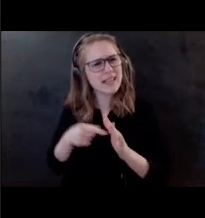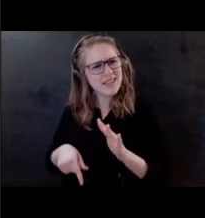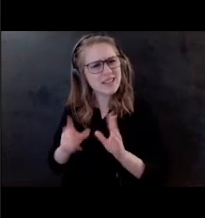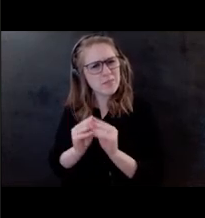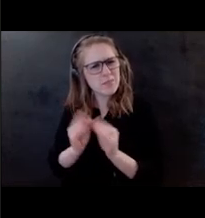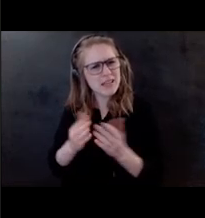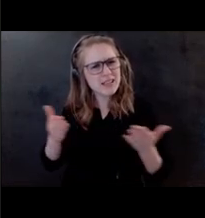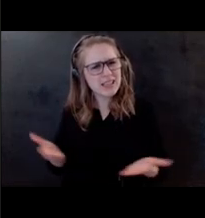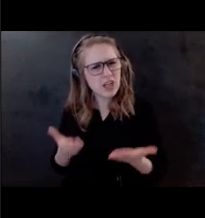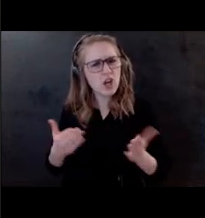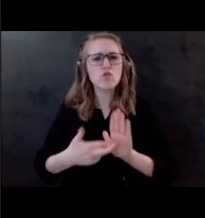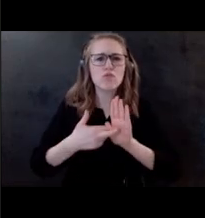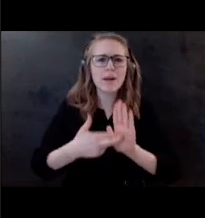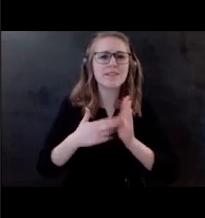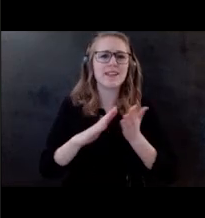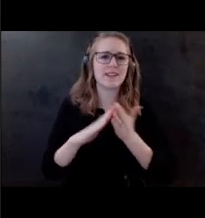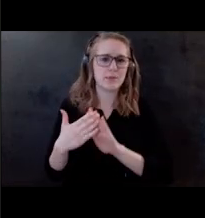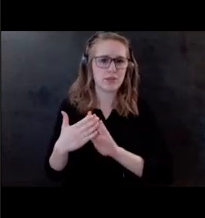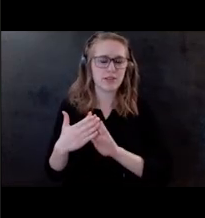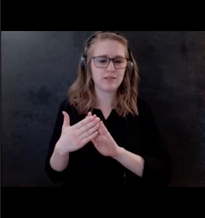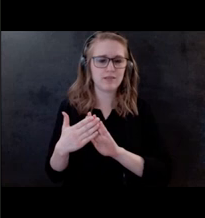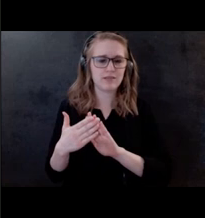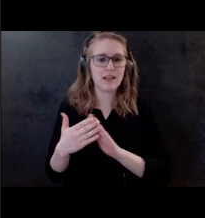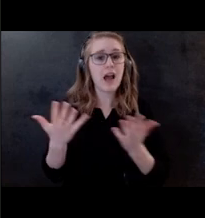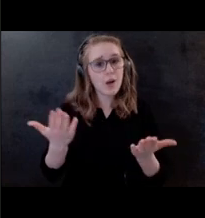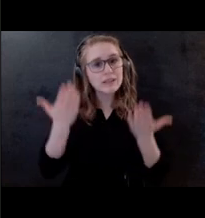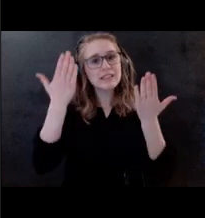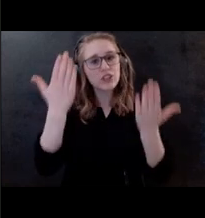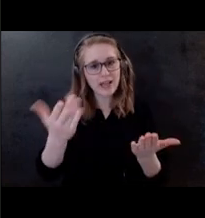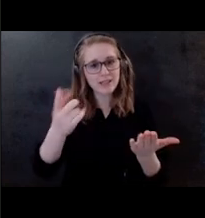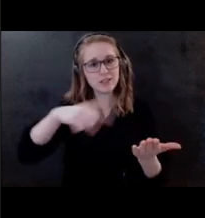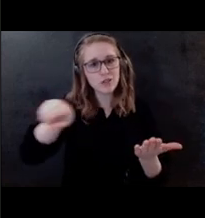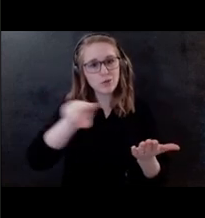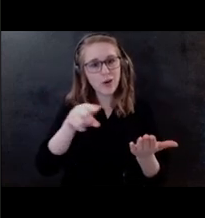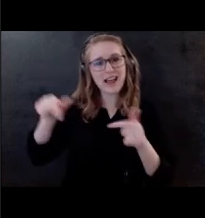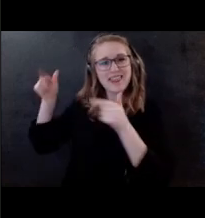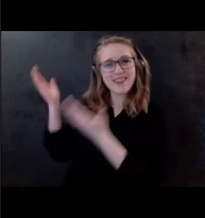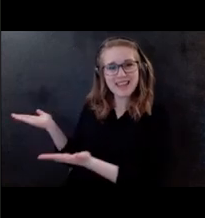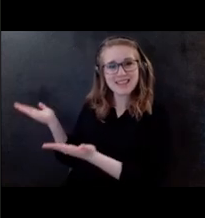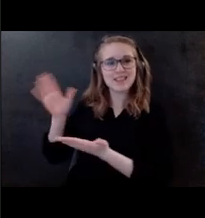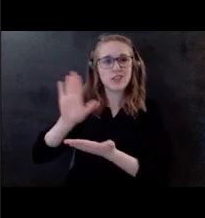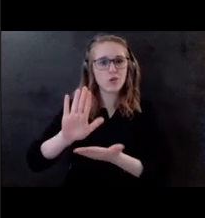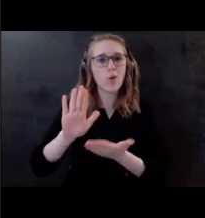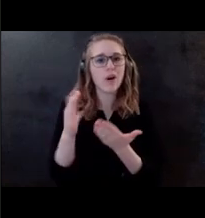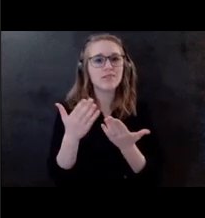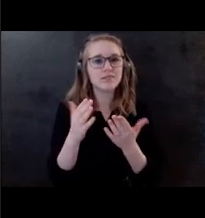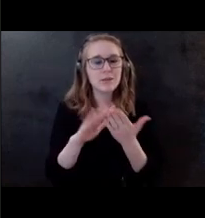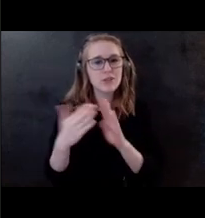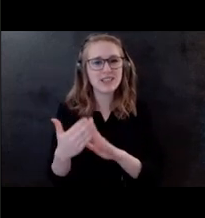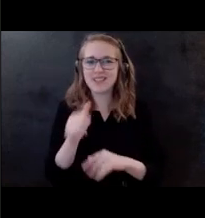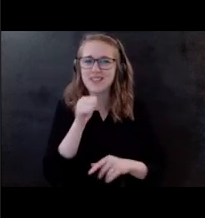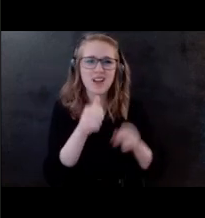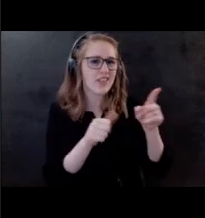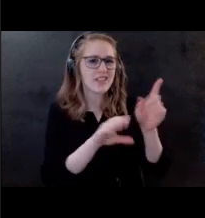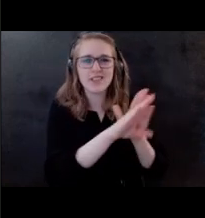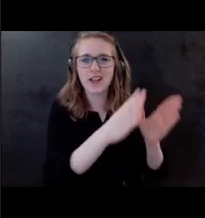to represent the community. I want to suggest to you, this is your community, not the